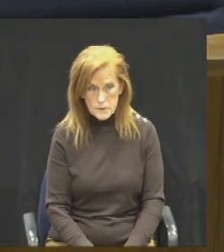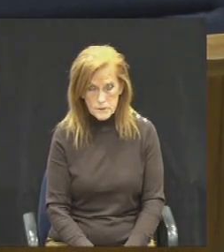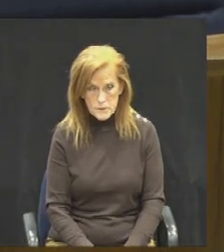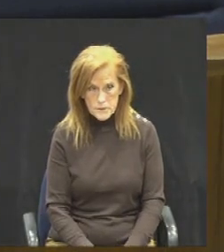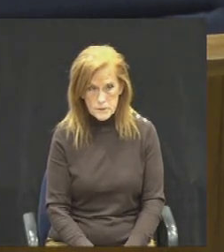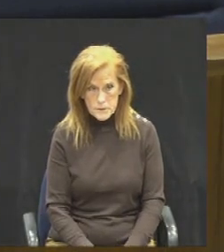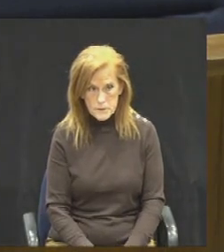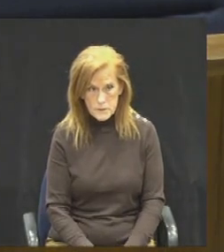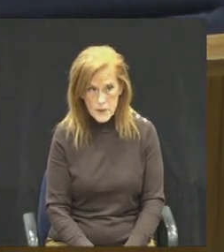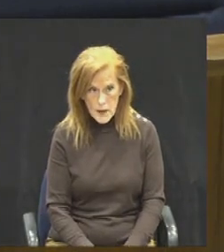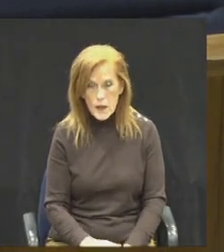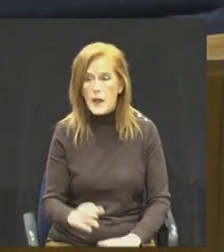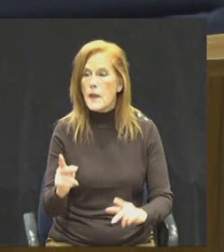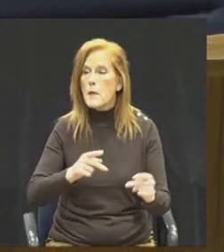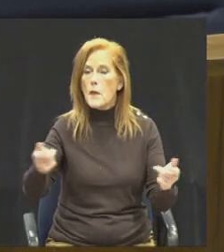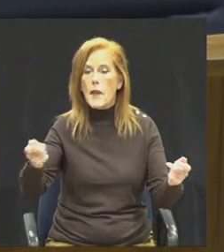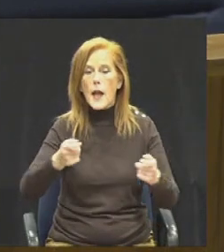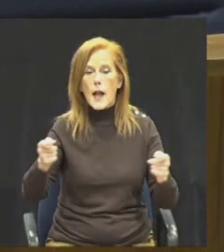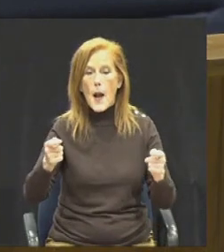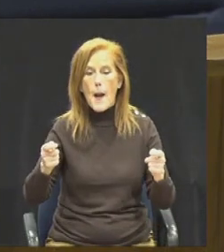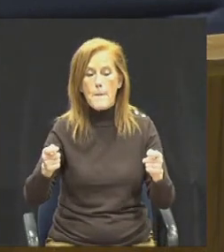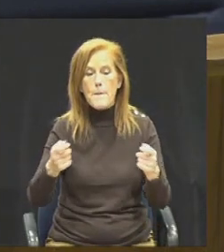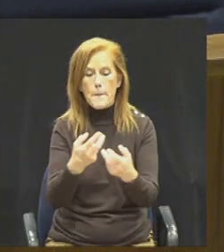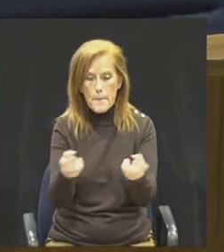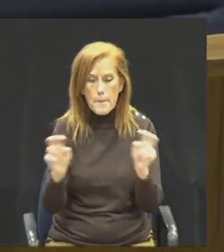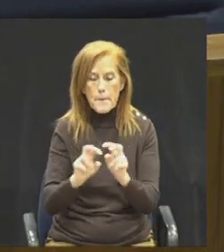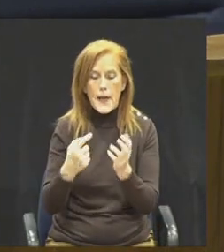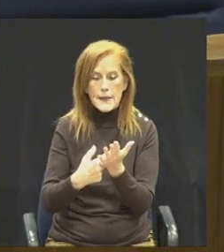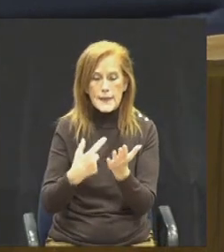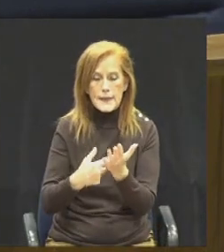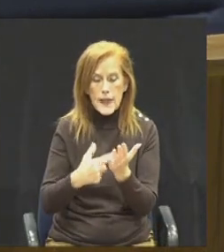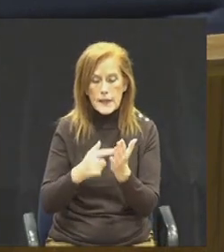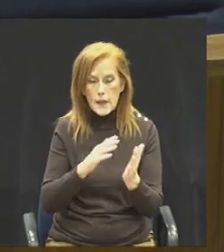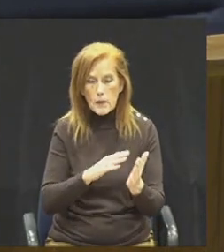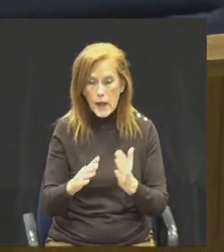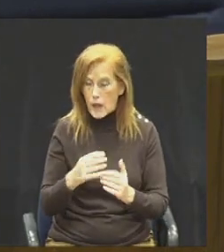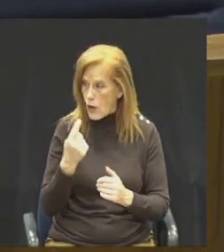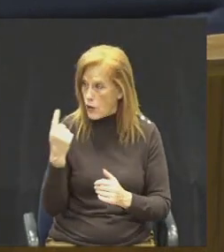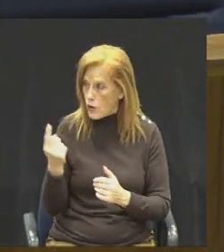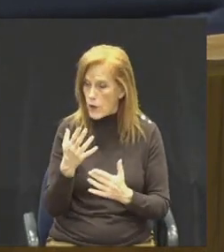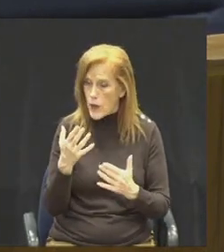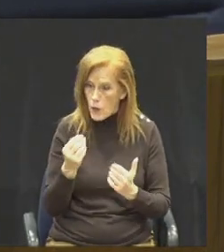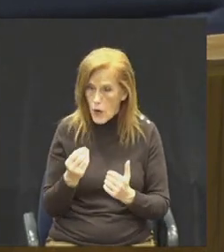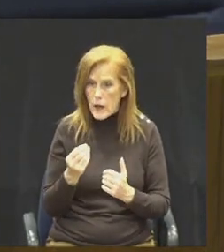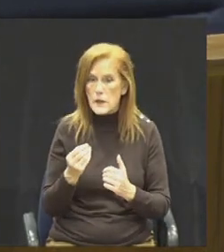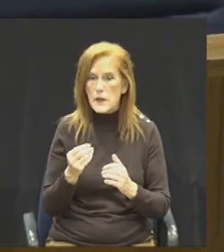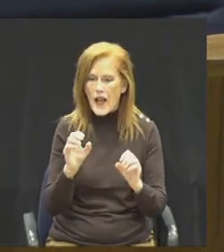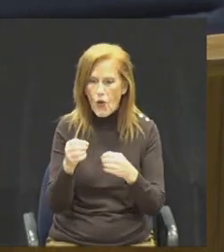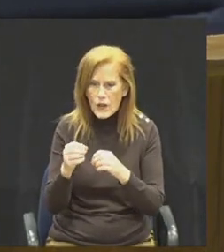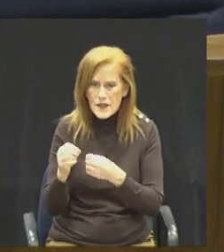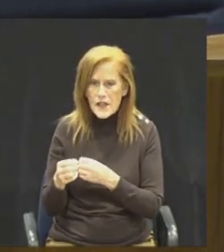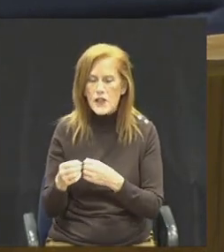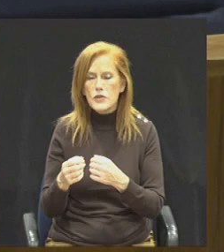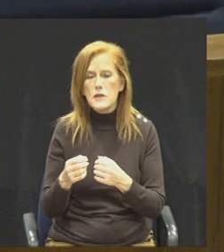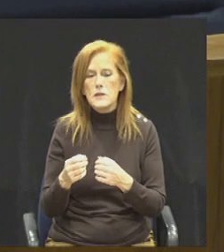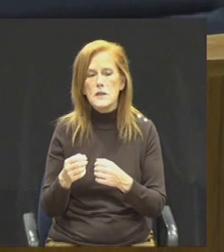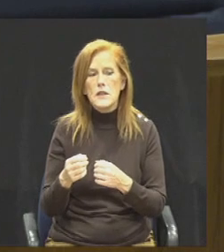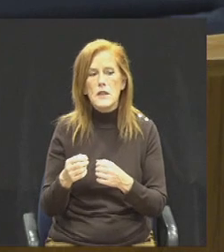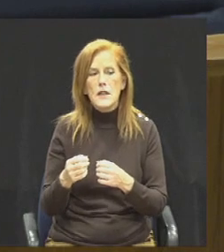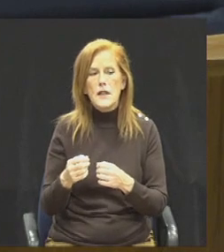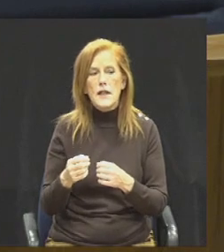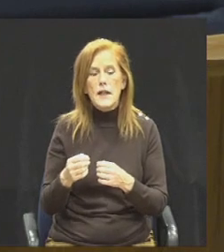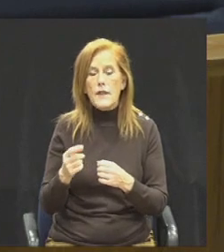are the seats around the table, are you looking just for organizations and entities that would be involved in the